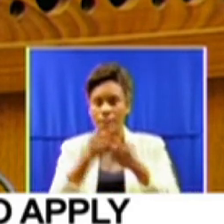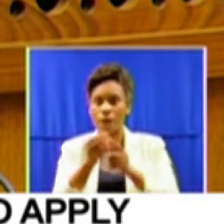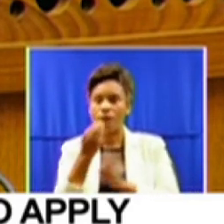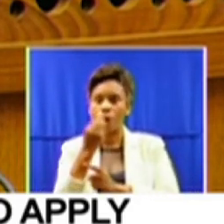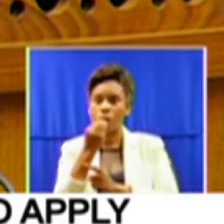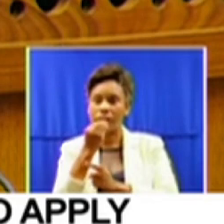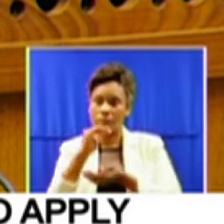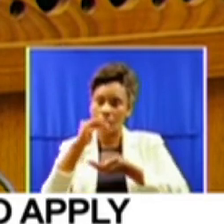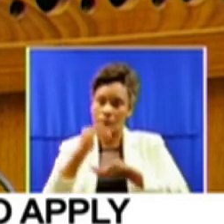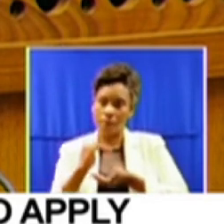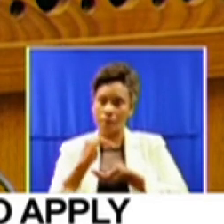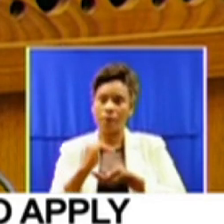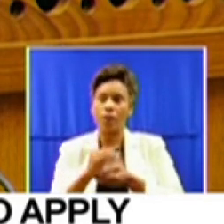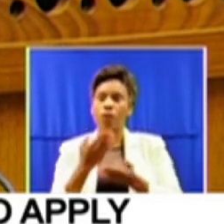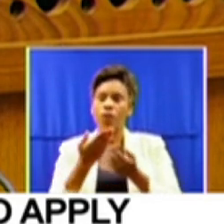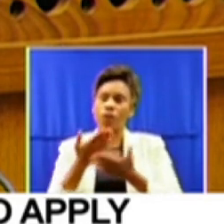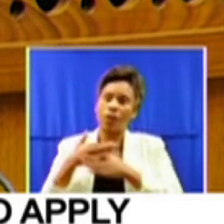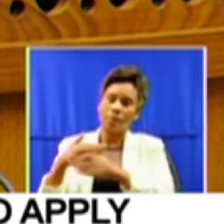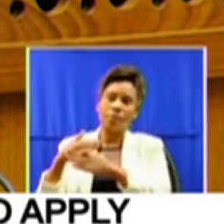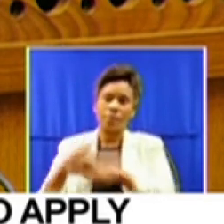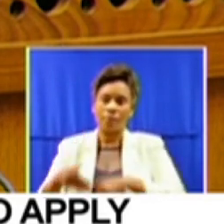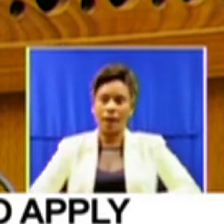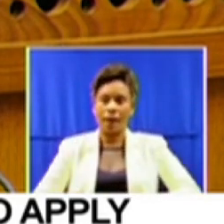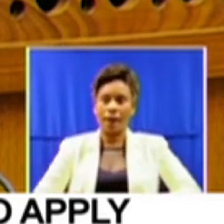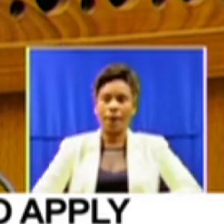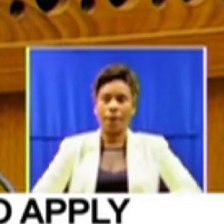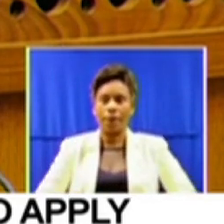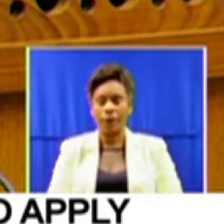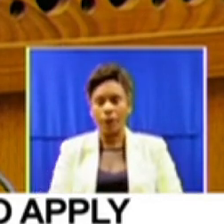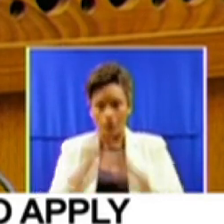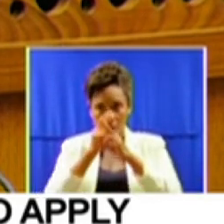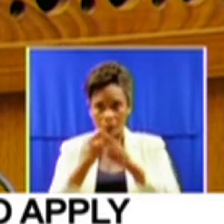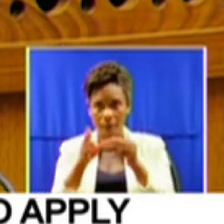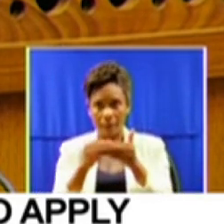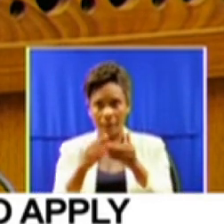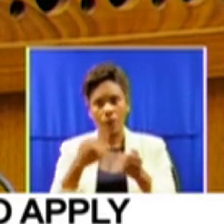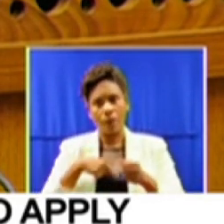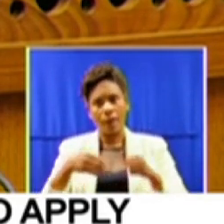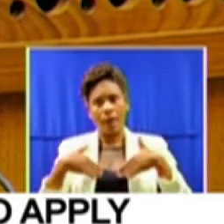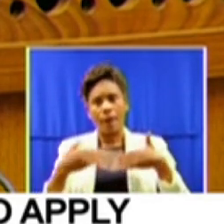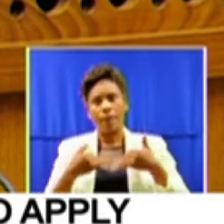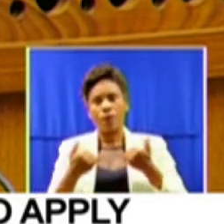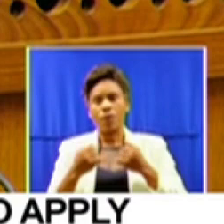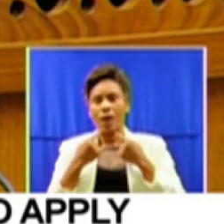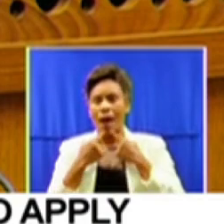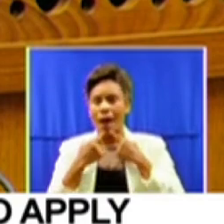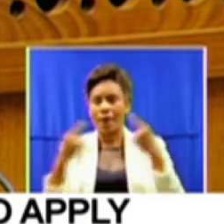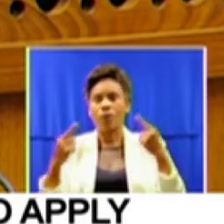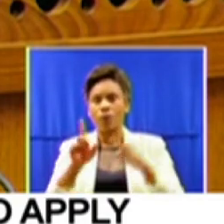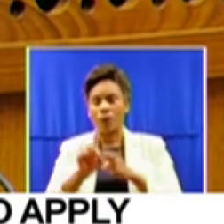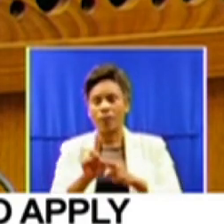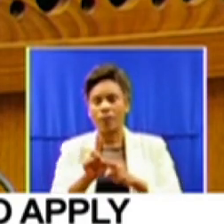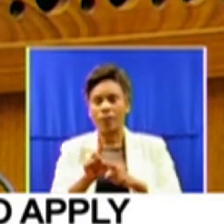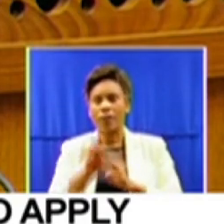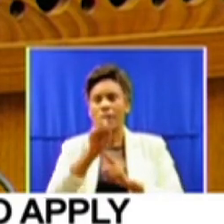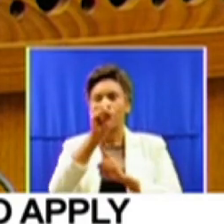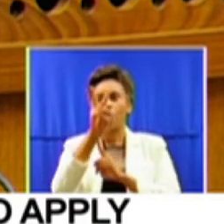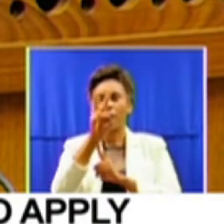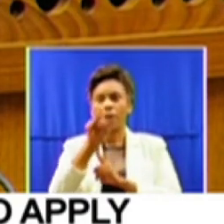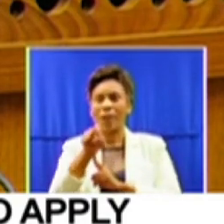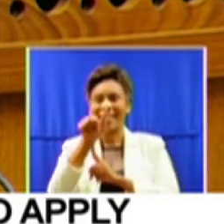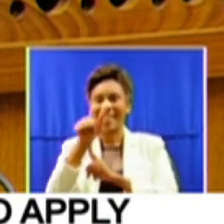Honorable members, we are happy to announce today that we are allocating 12.6